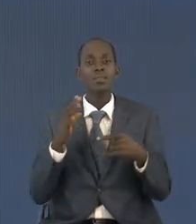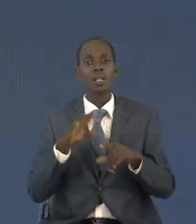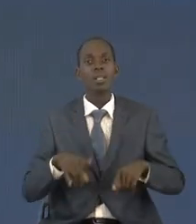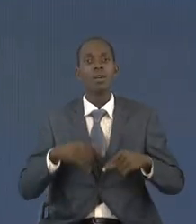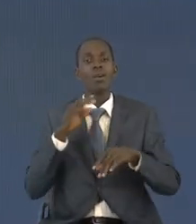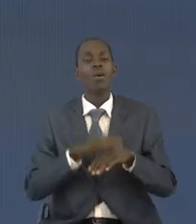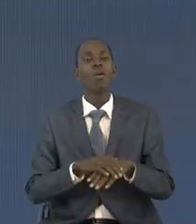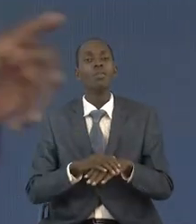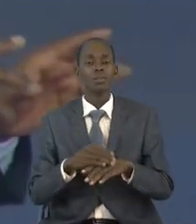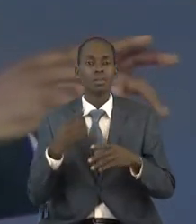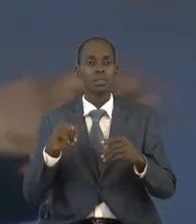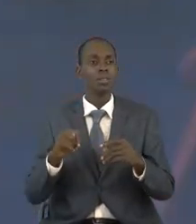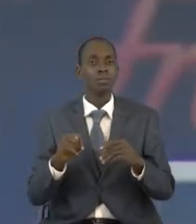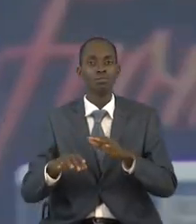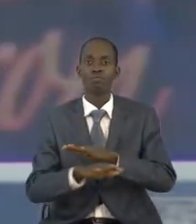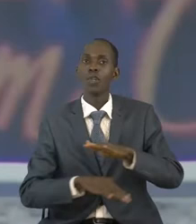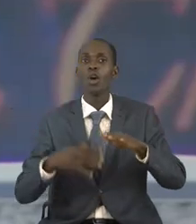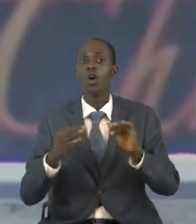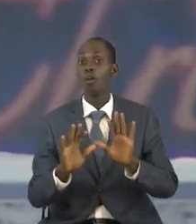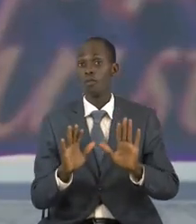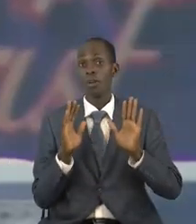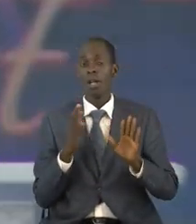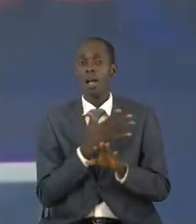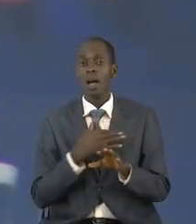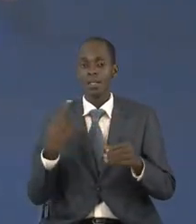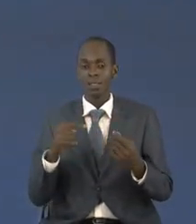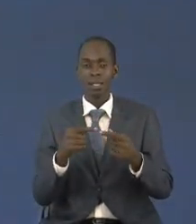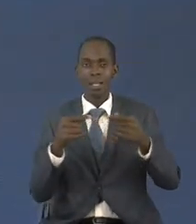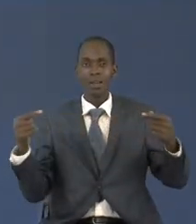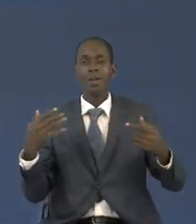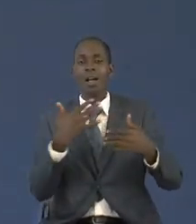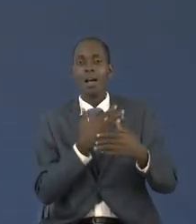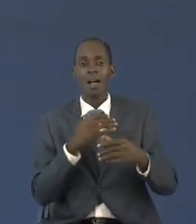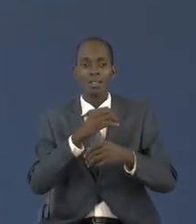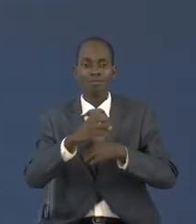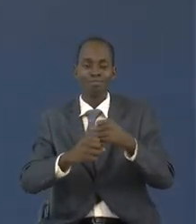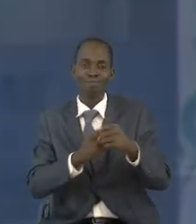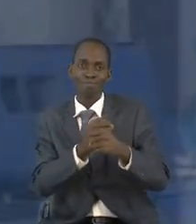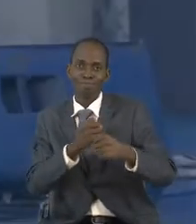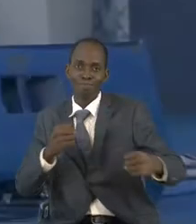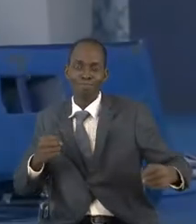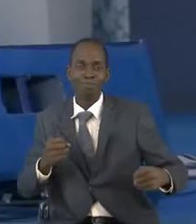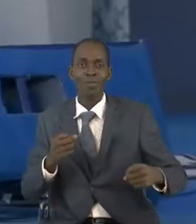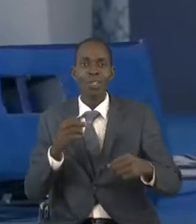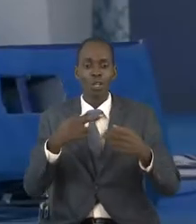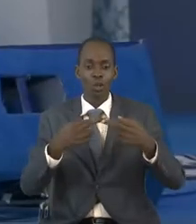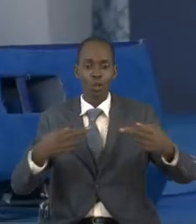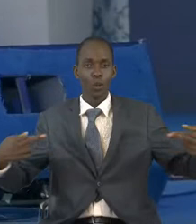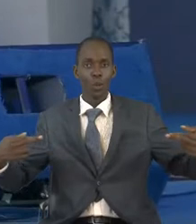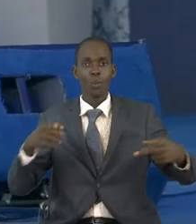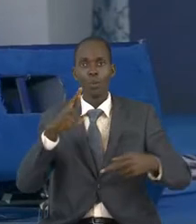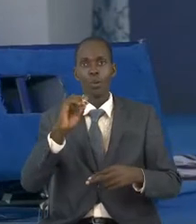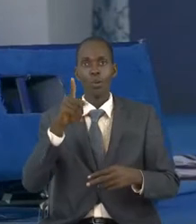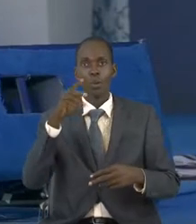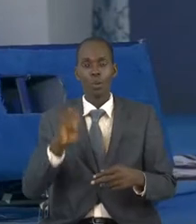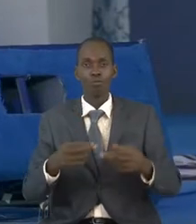fear. And the enemy has tied a rope in their leg, the rope of fear.